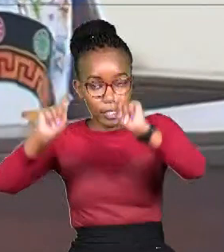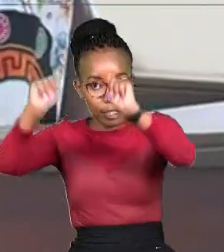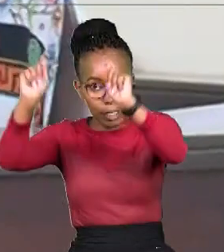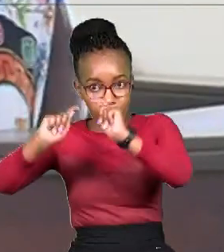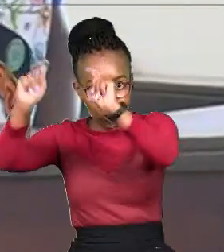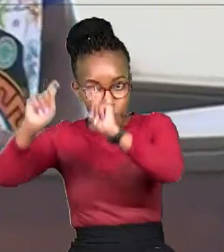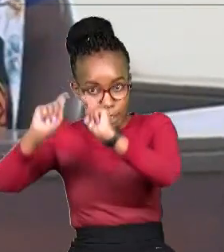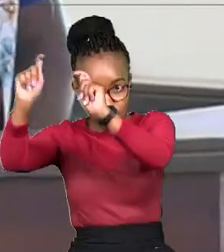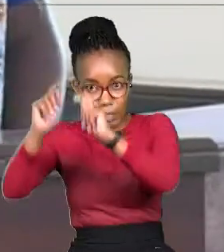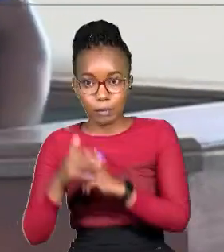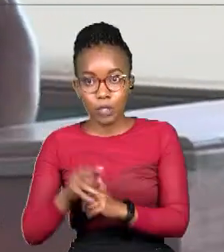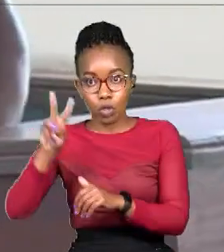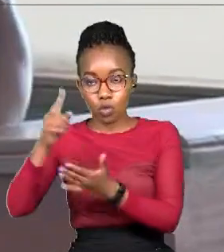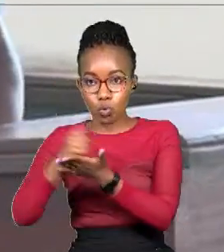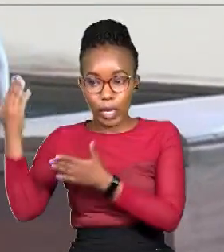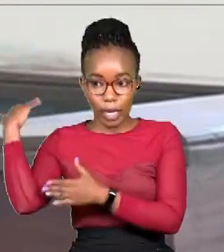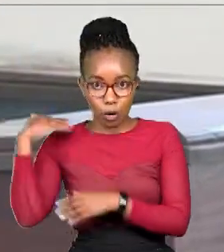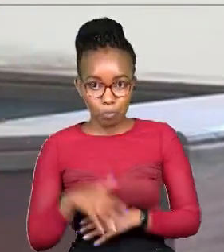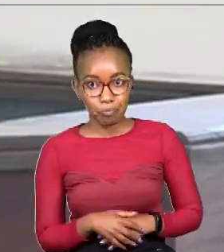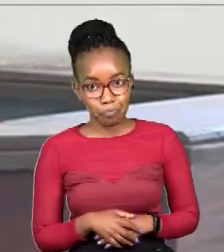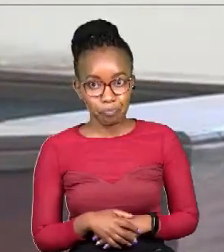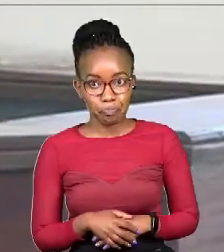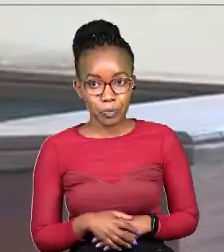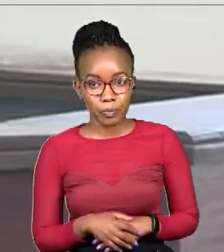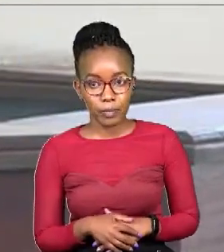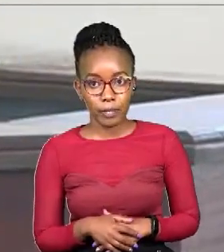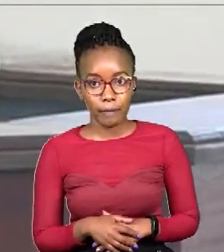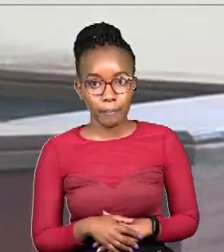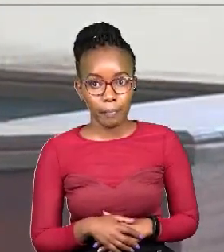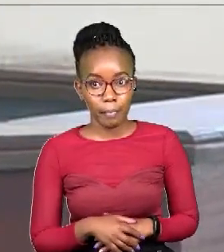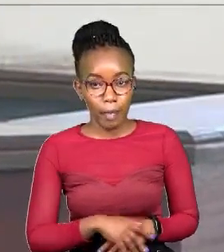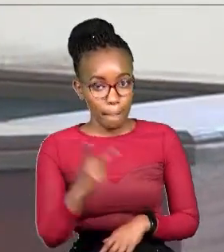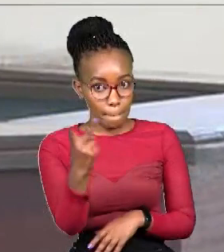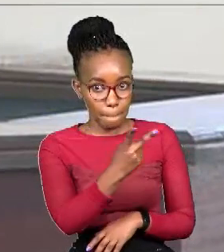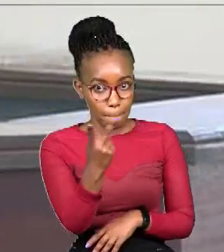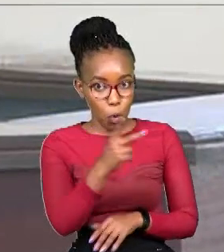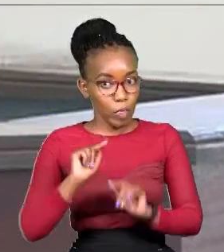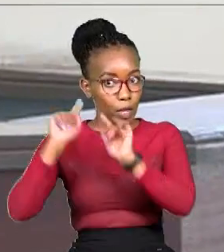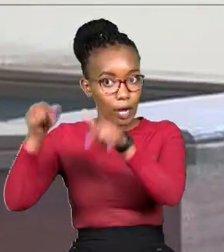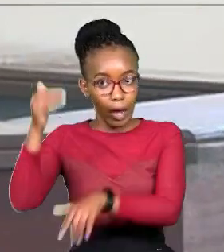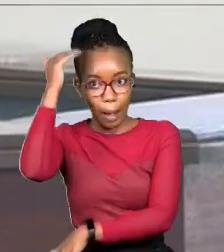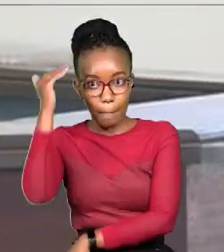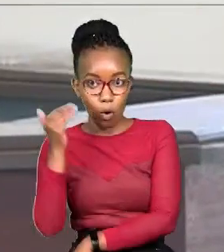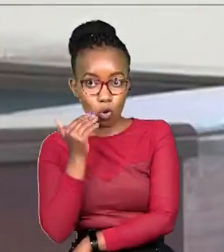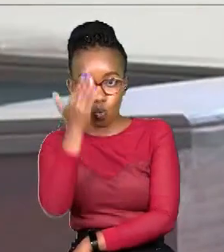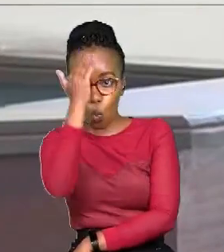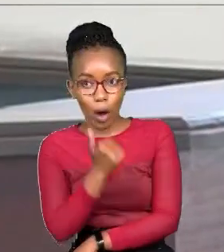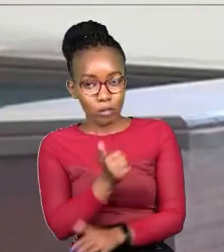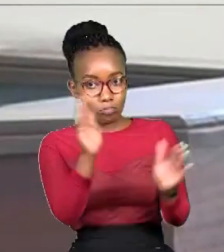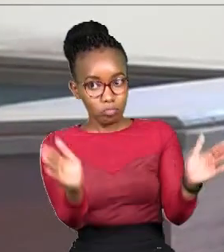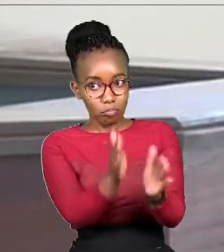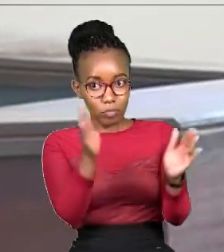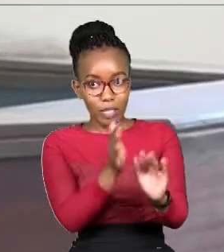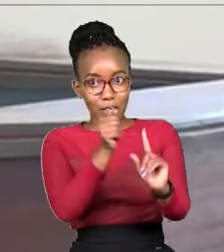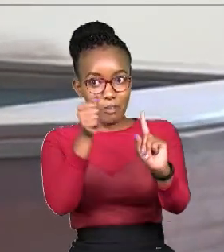Joanita Wangeshi, Nicholas Ouma, nyote meza kuletwa koti kwa shaka la kuchochea furugu